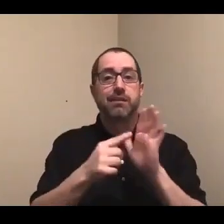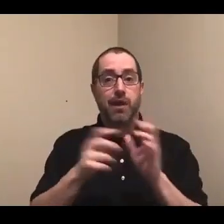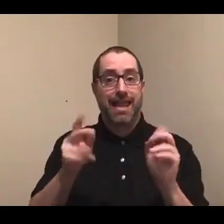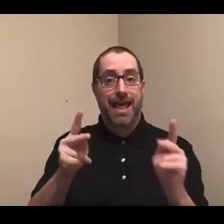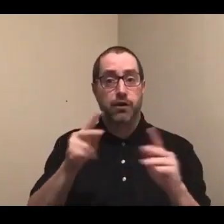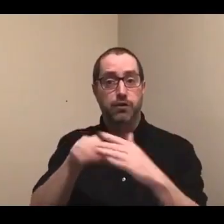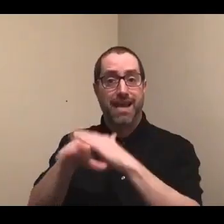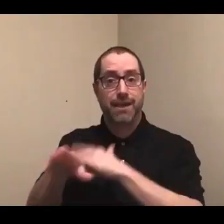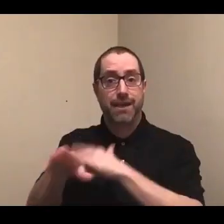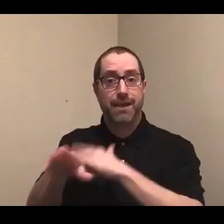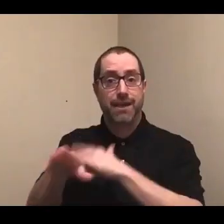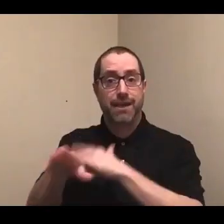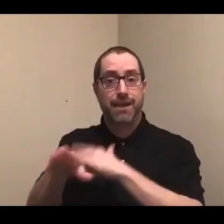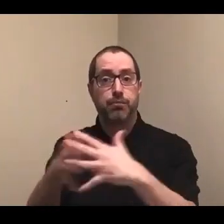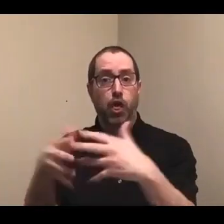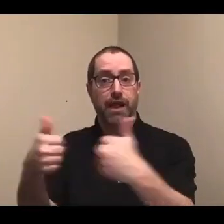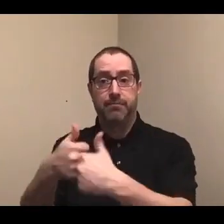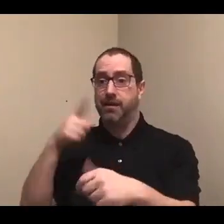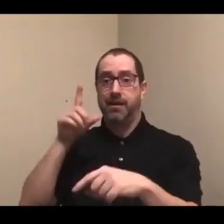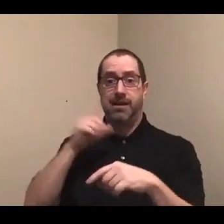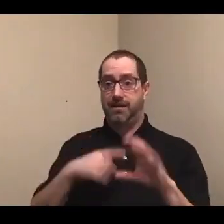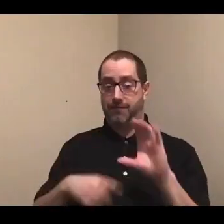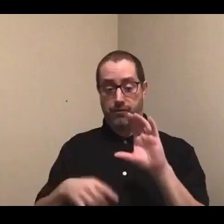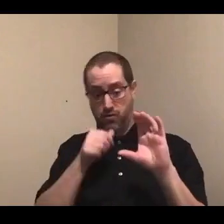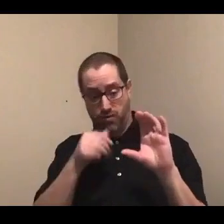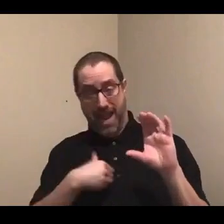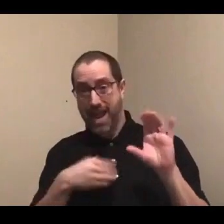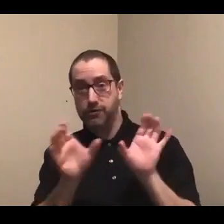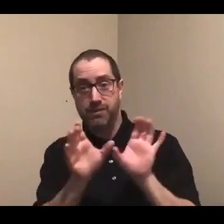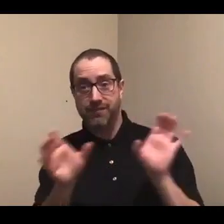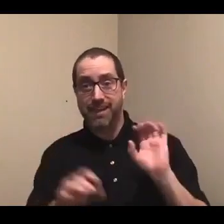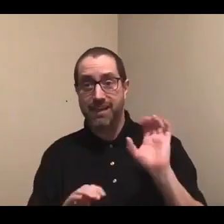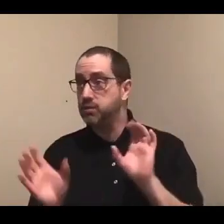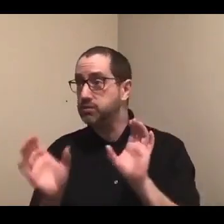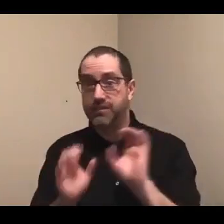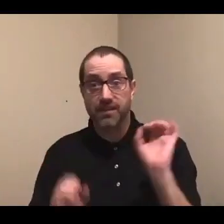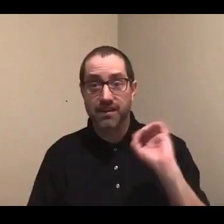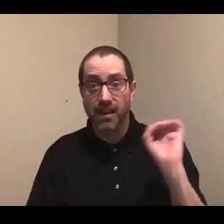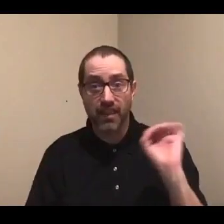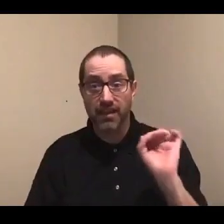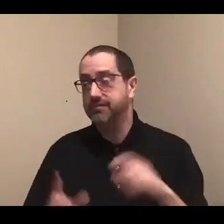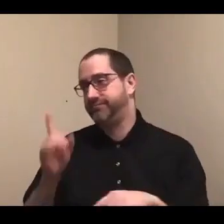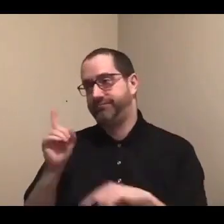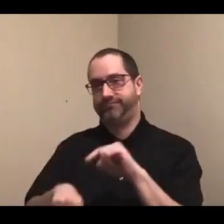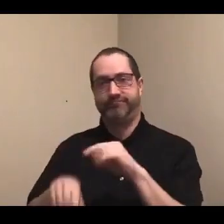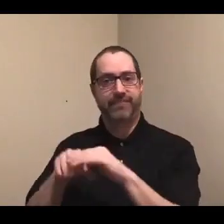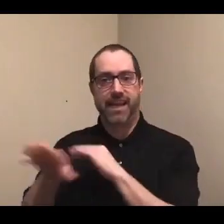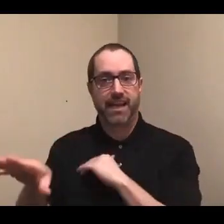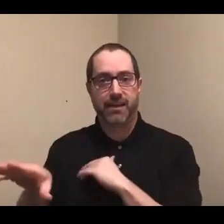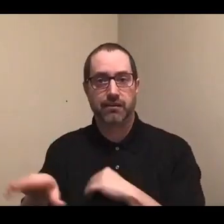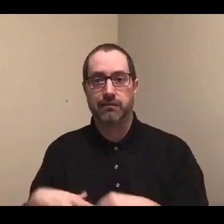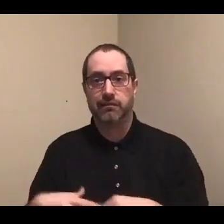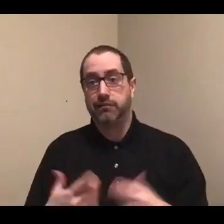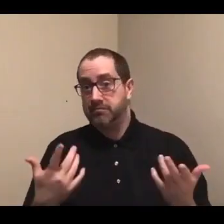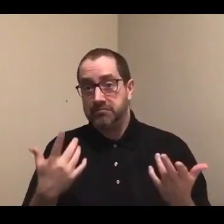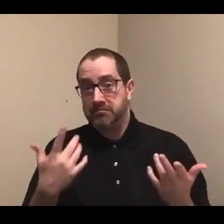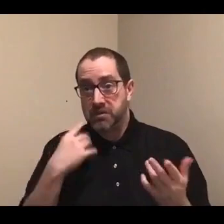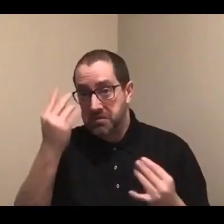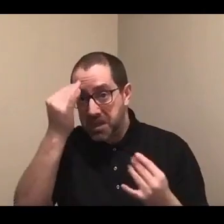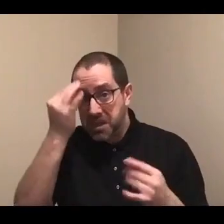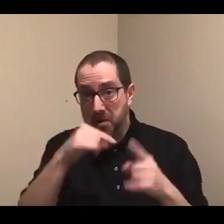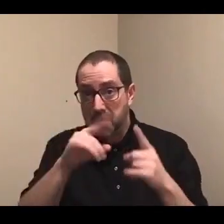restrictions for larger gatherings, but people who are vaccinated have to have some kind of pass to show that they can enter. Like, is that something you're exploring? And